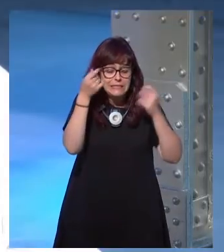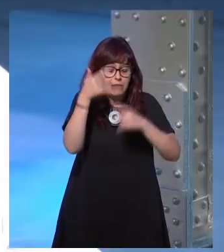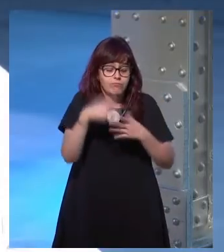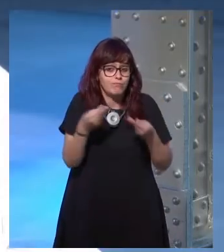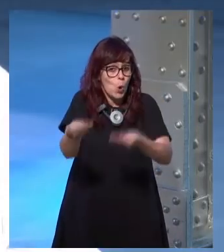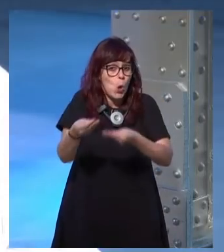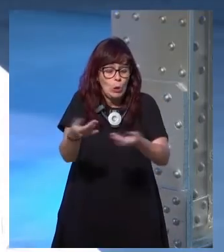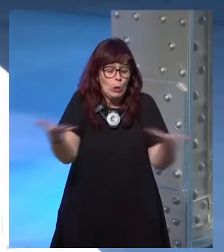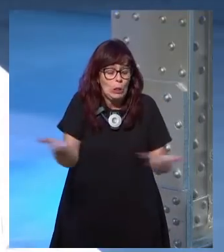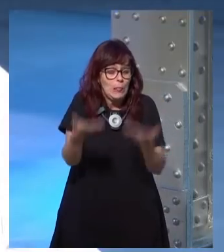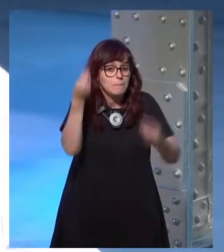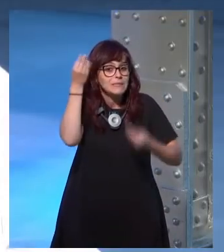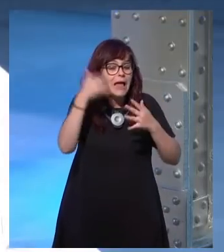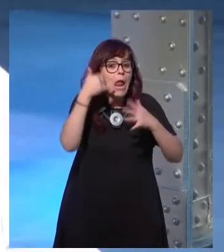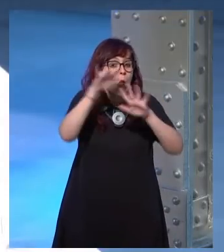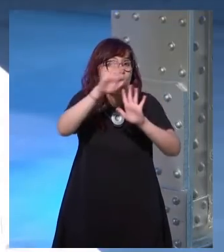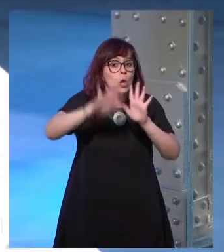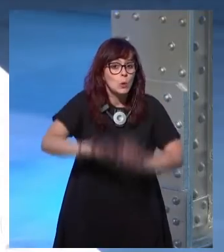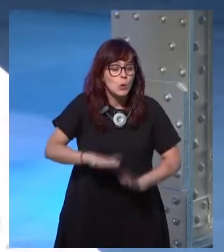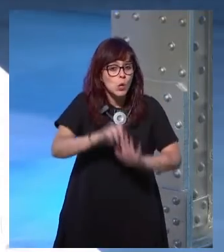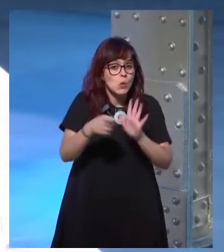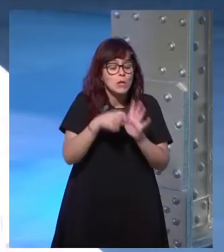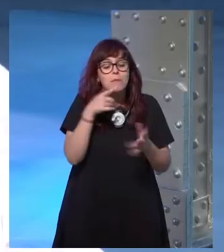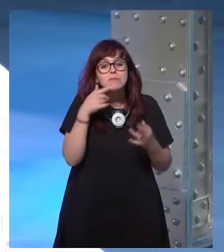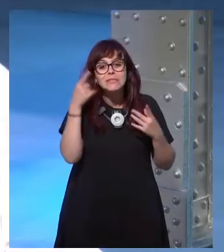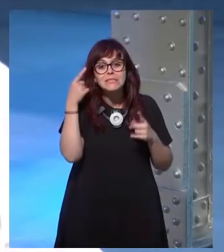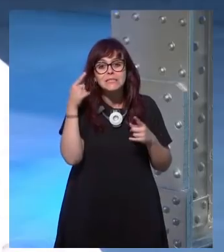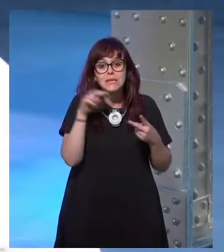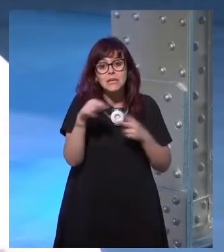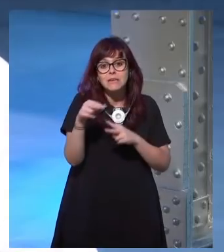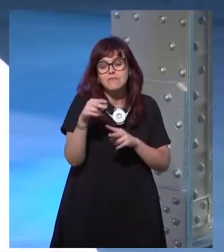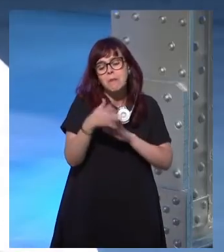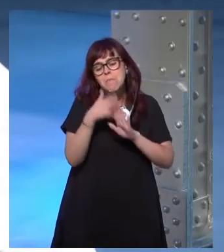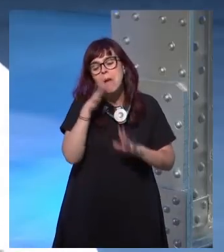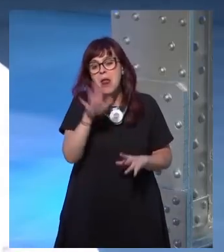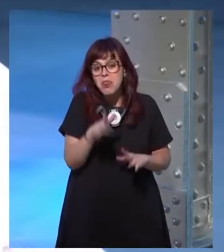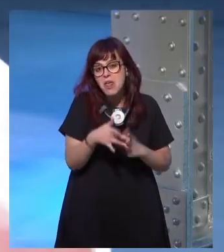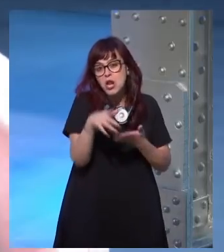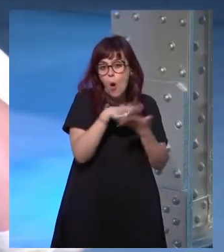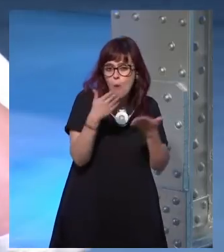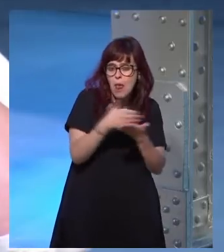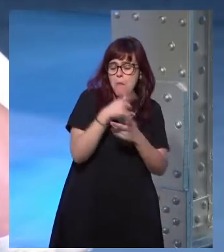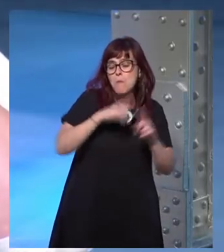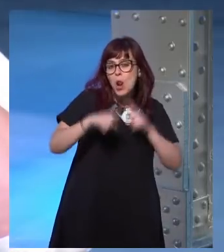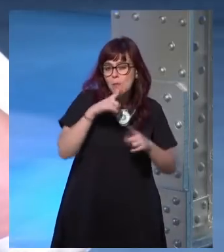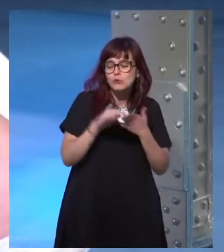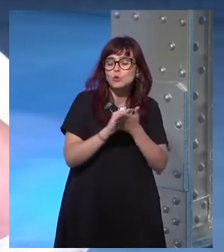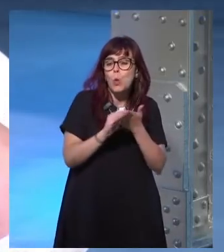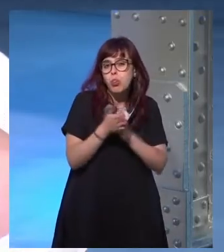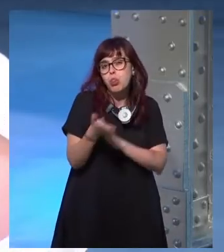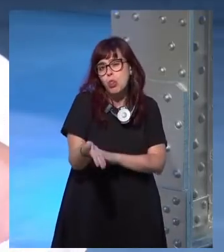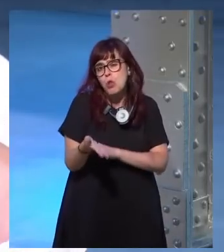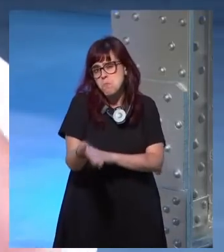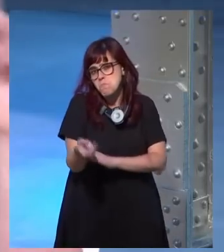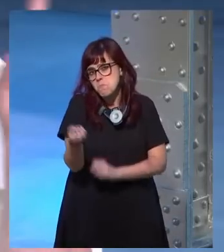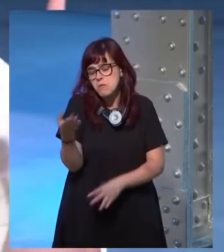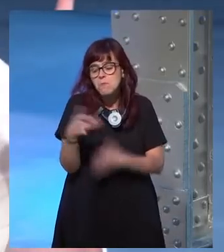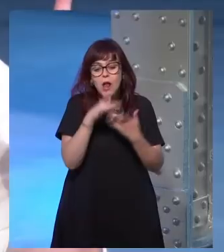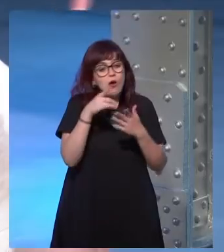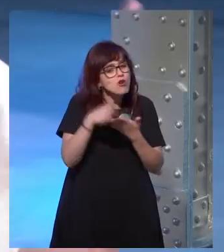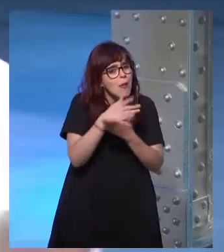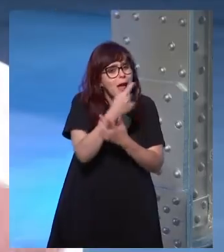figuring out, I think, a lot of the issues that I had with that one. But again, they're all different in their own way. And some of that